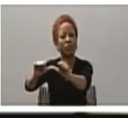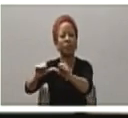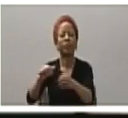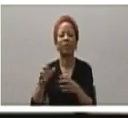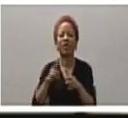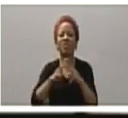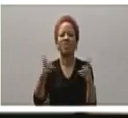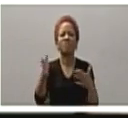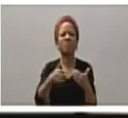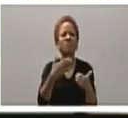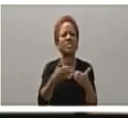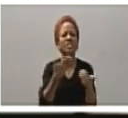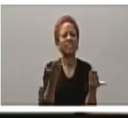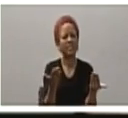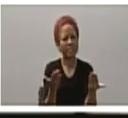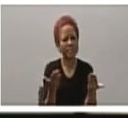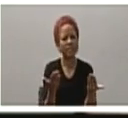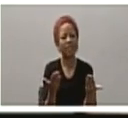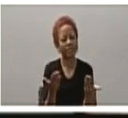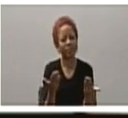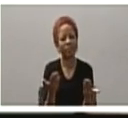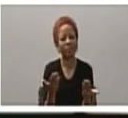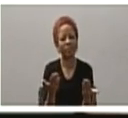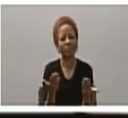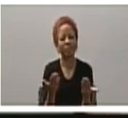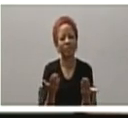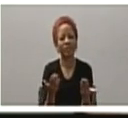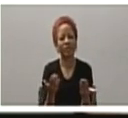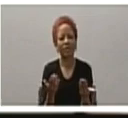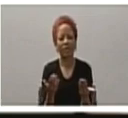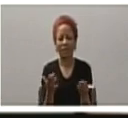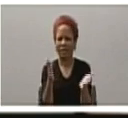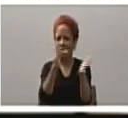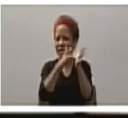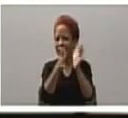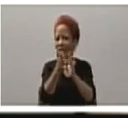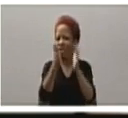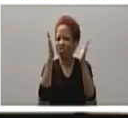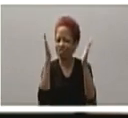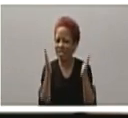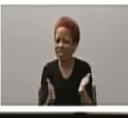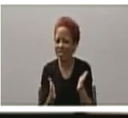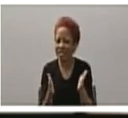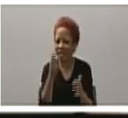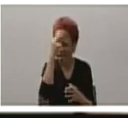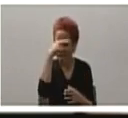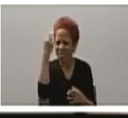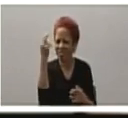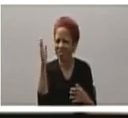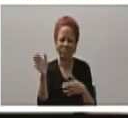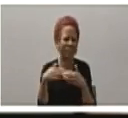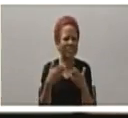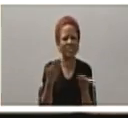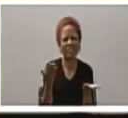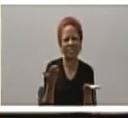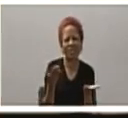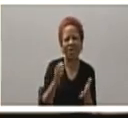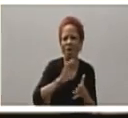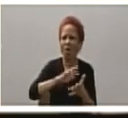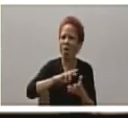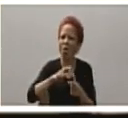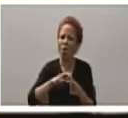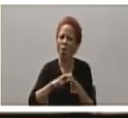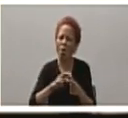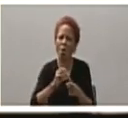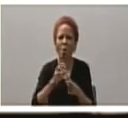It is easy to become Christian, Catholic, perhaps easy to become a priest or a religious, consecrated person,